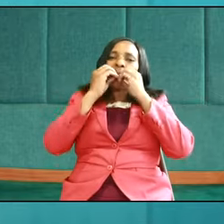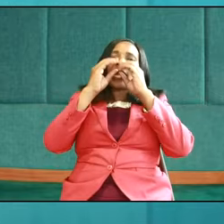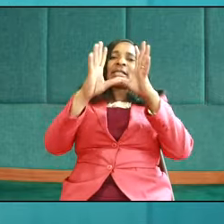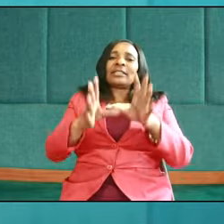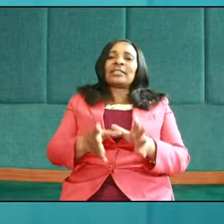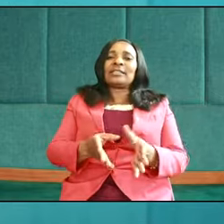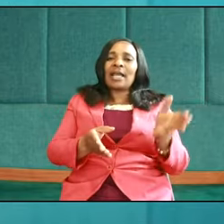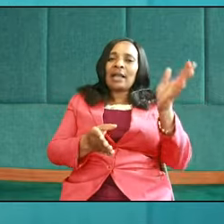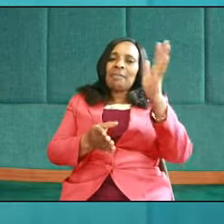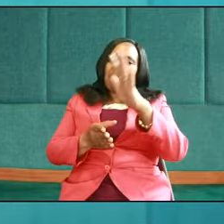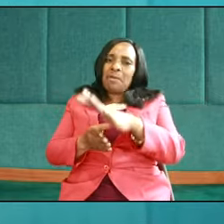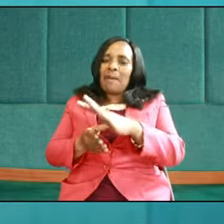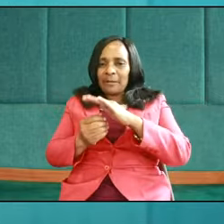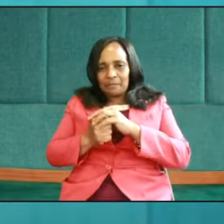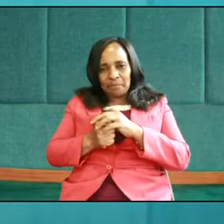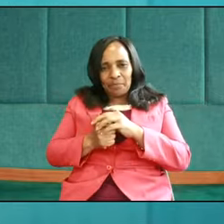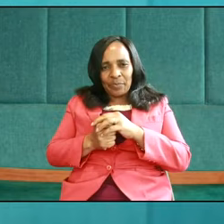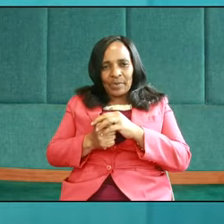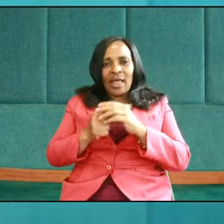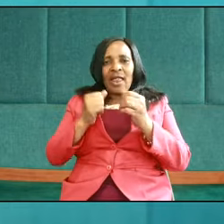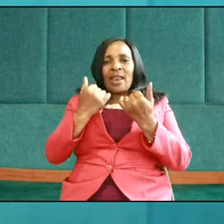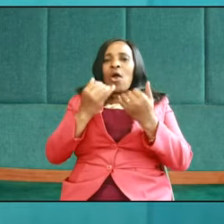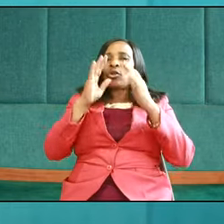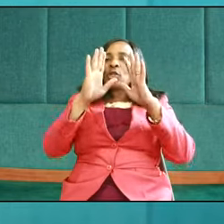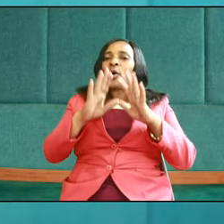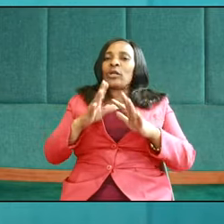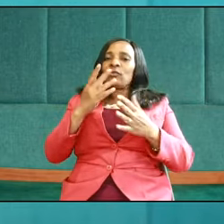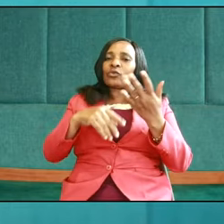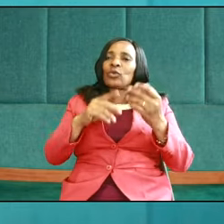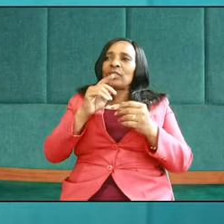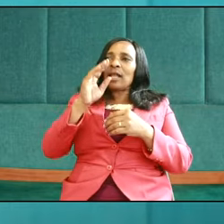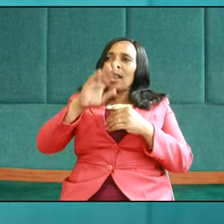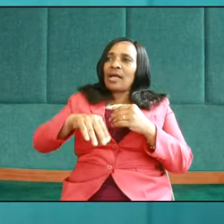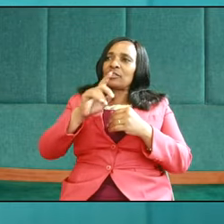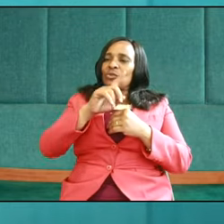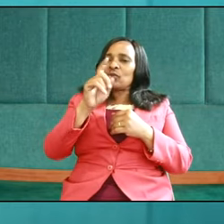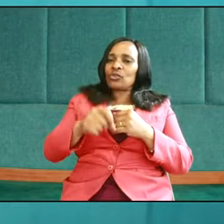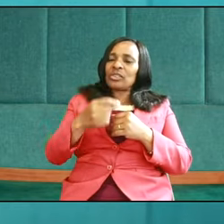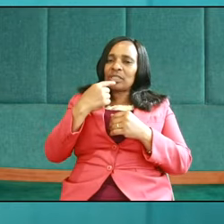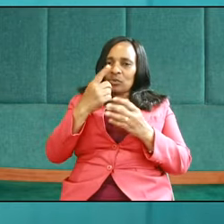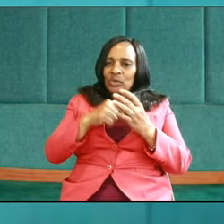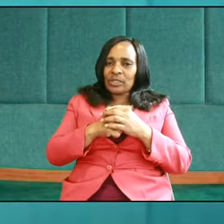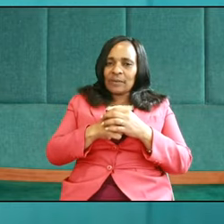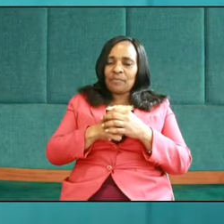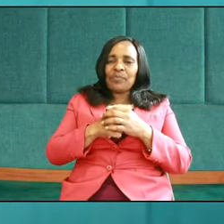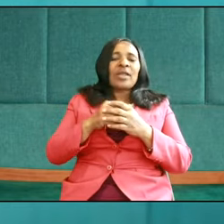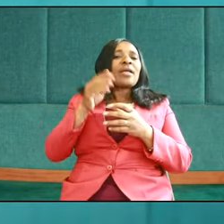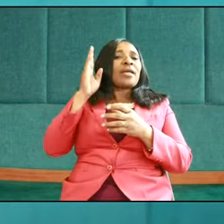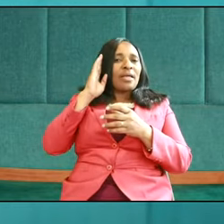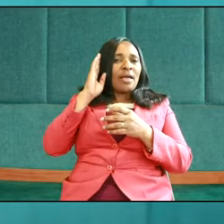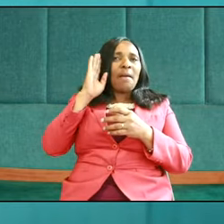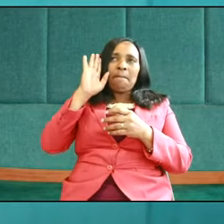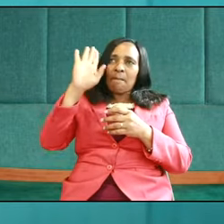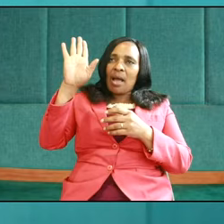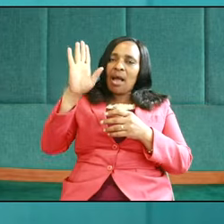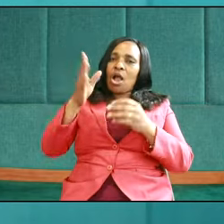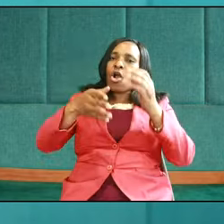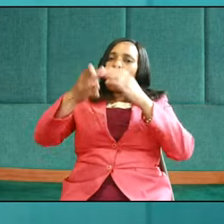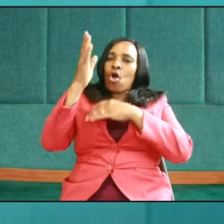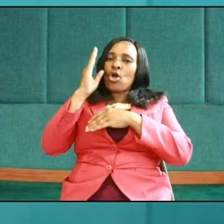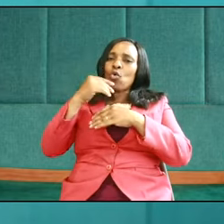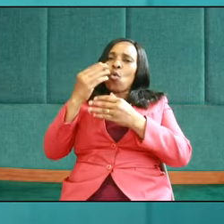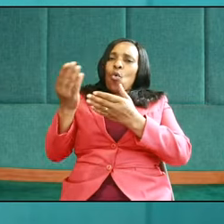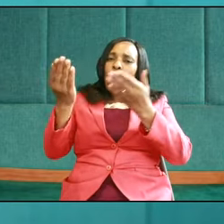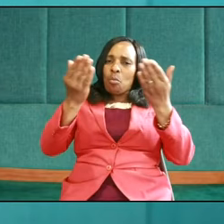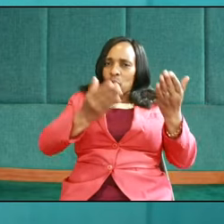them. Wonderful insights here. And the last question is, it says, and I quote, here are your gods, Israel, who brought you